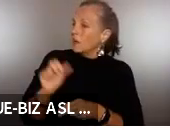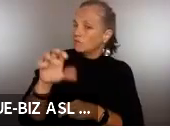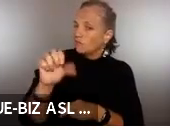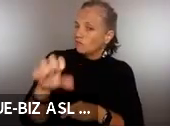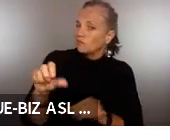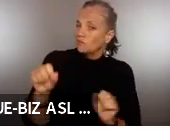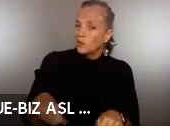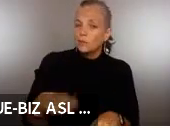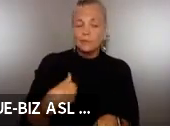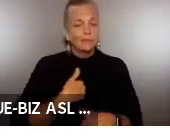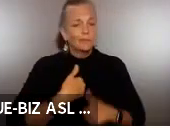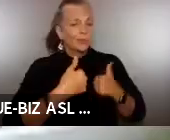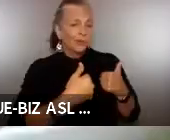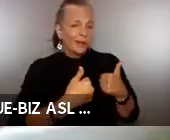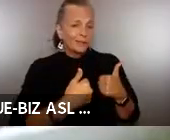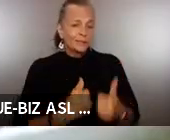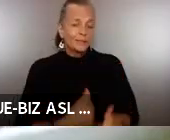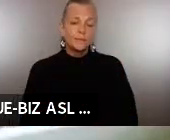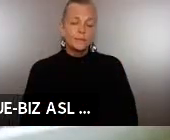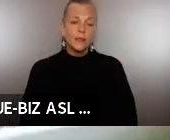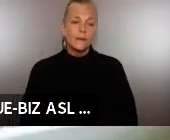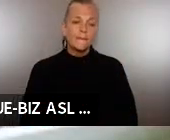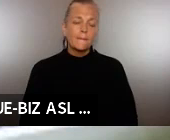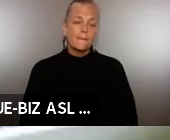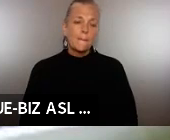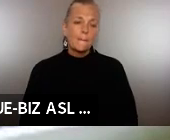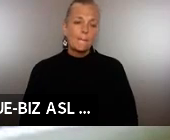great. I think it would be